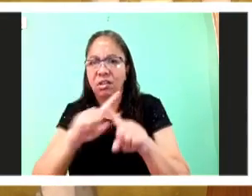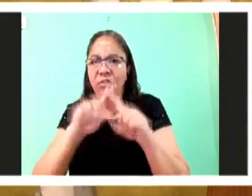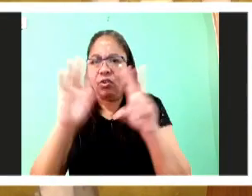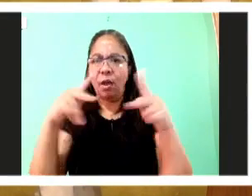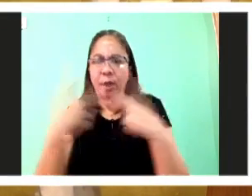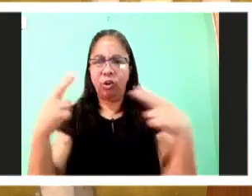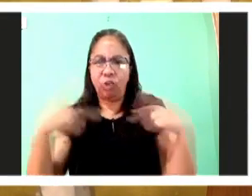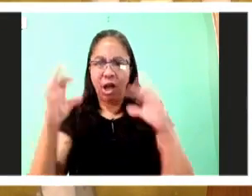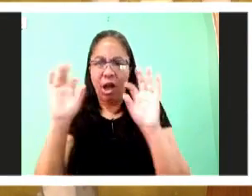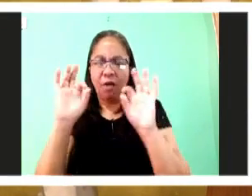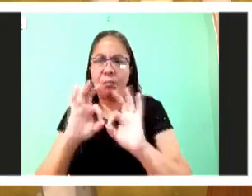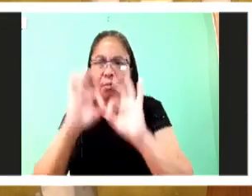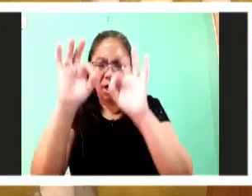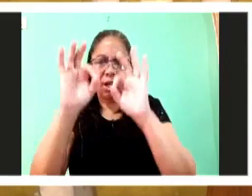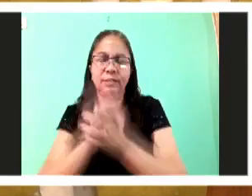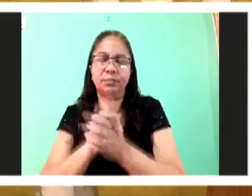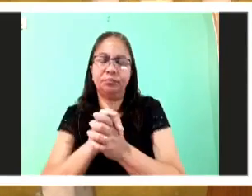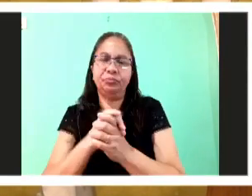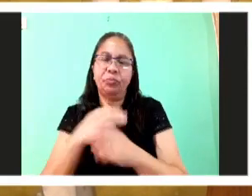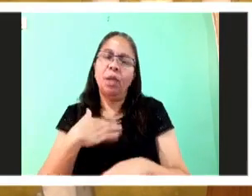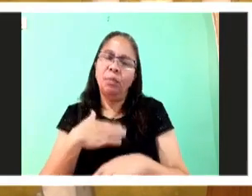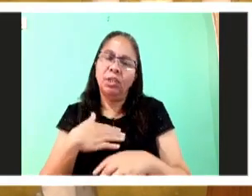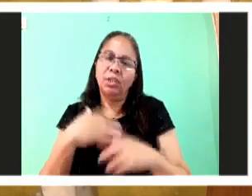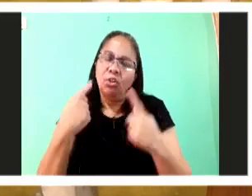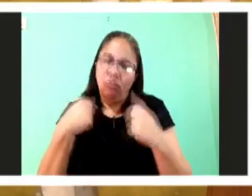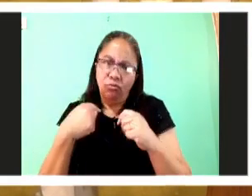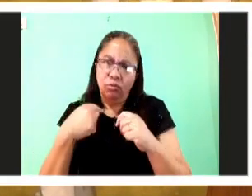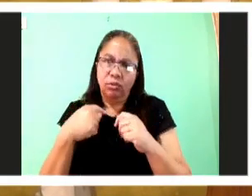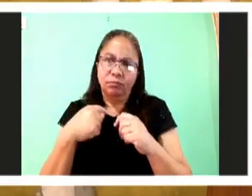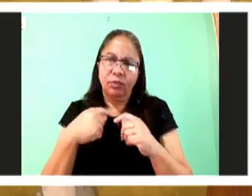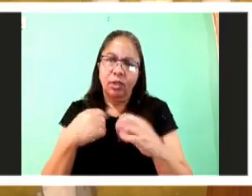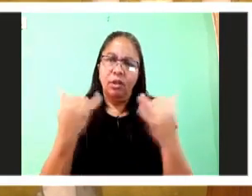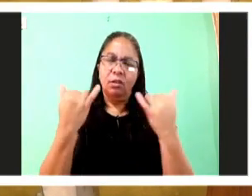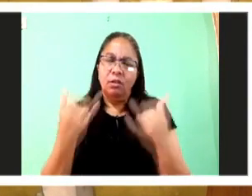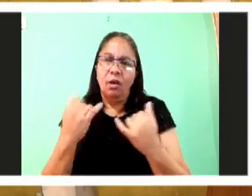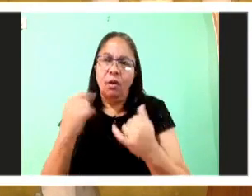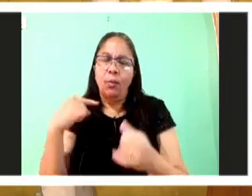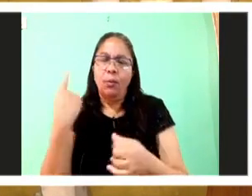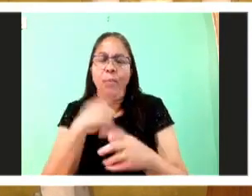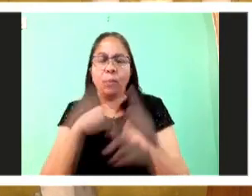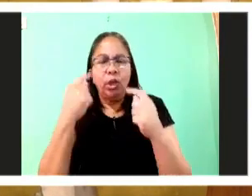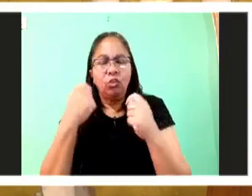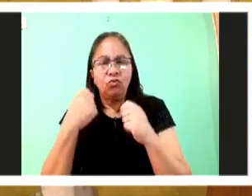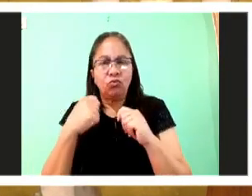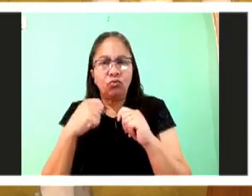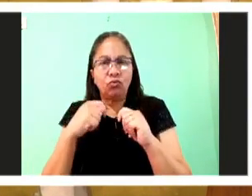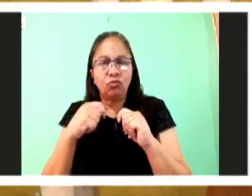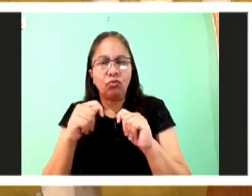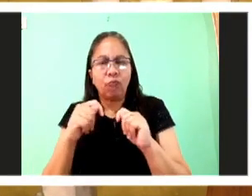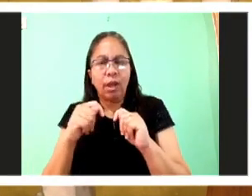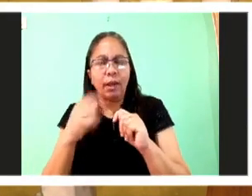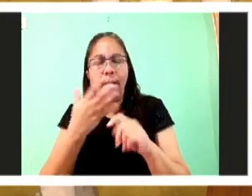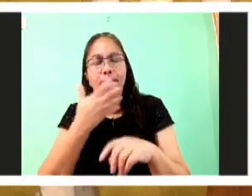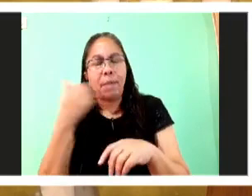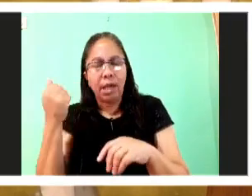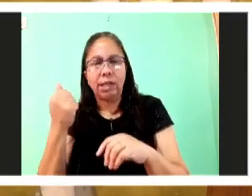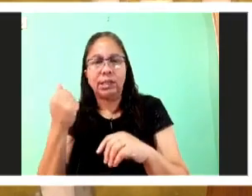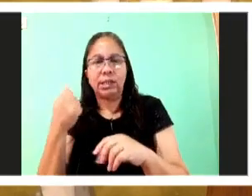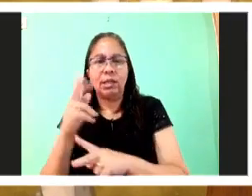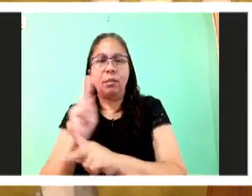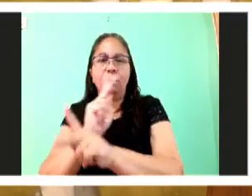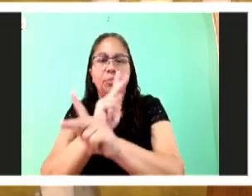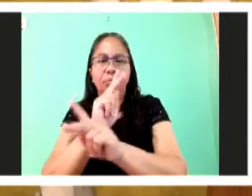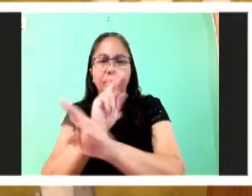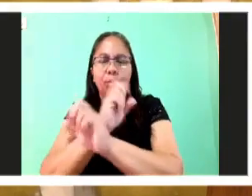is a time where we've tested our all of our standards, we've tested our protocols, we know what we're doing. So let's